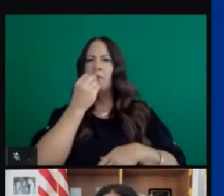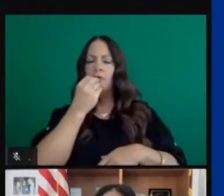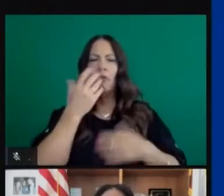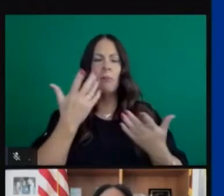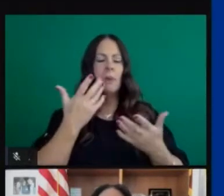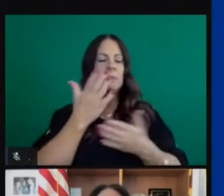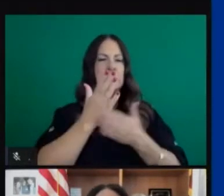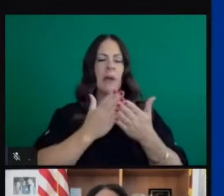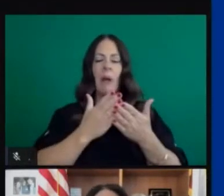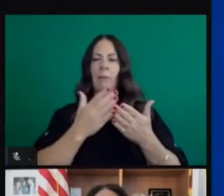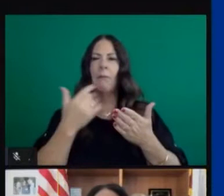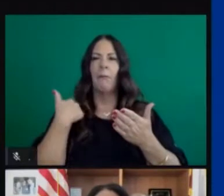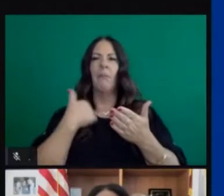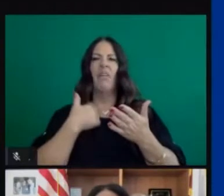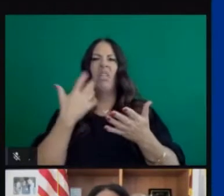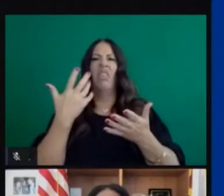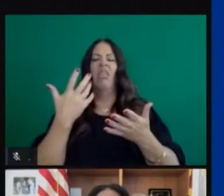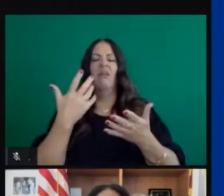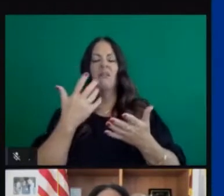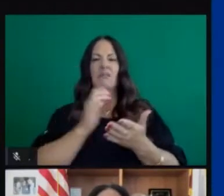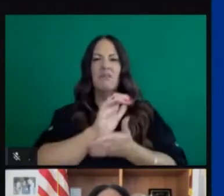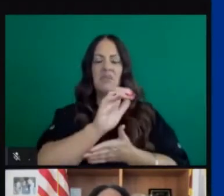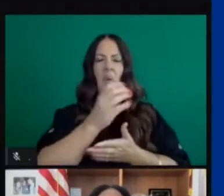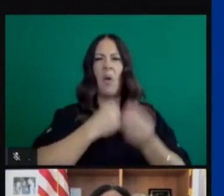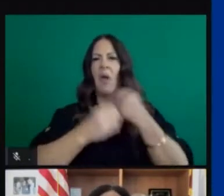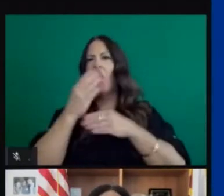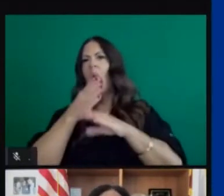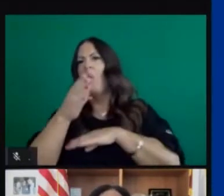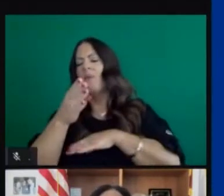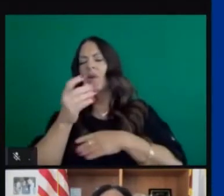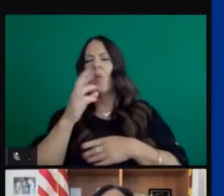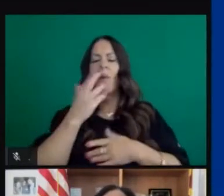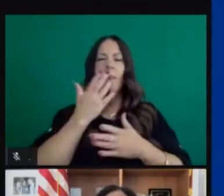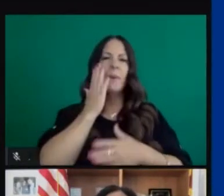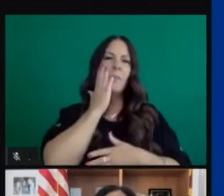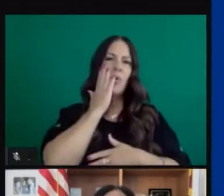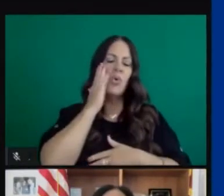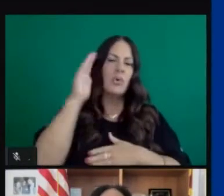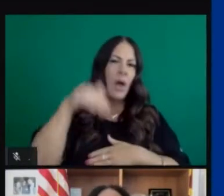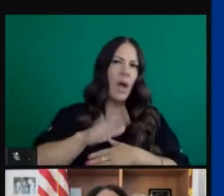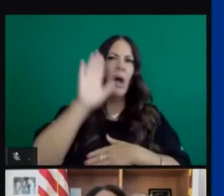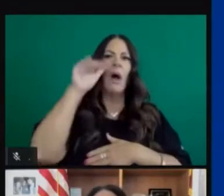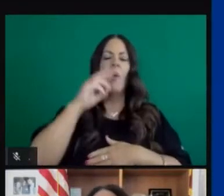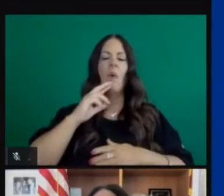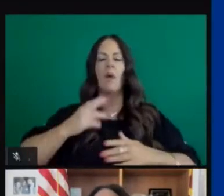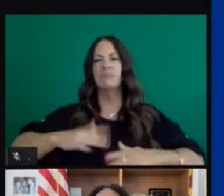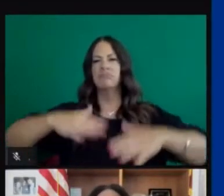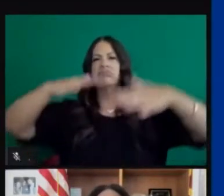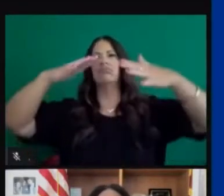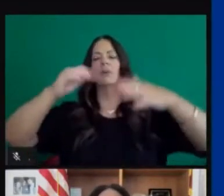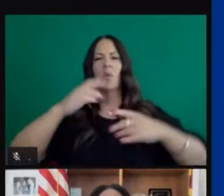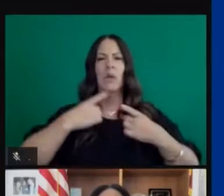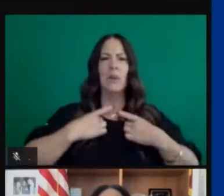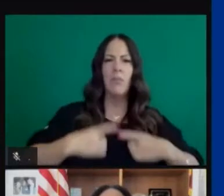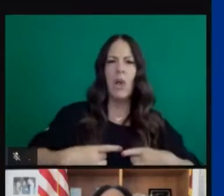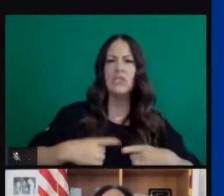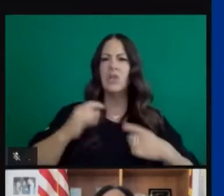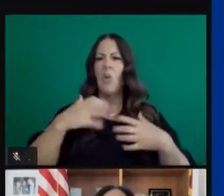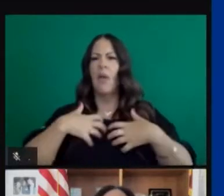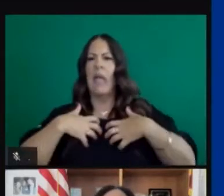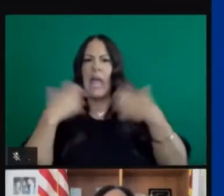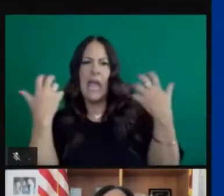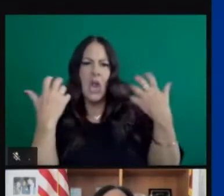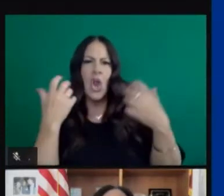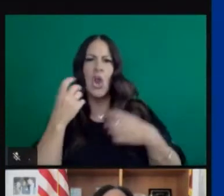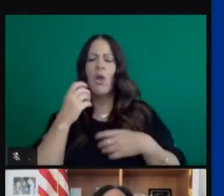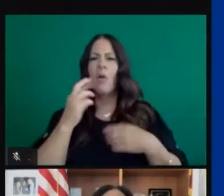us may be experiencing that right now. Mood changes such as anxiety or depression or anger, or